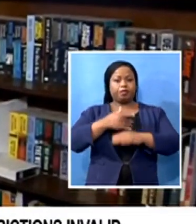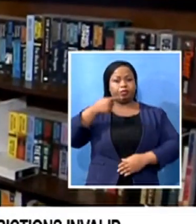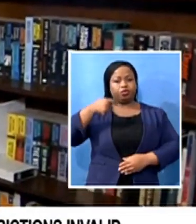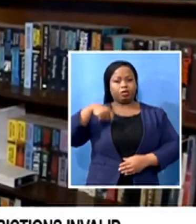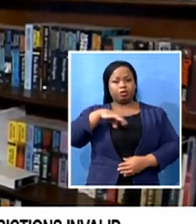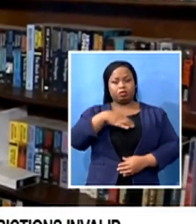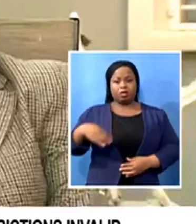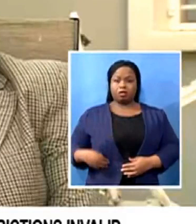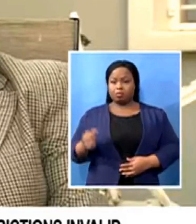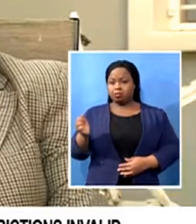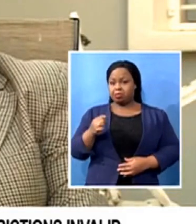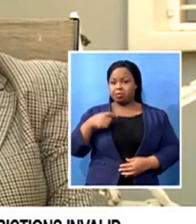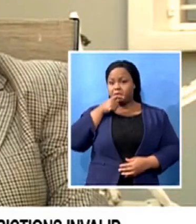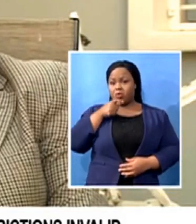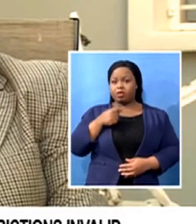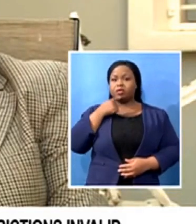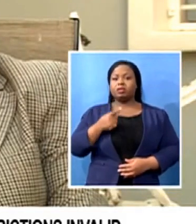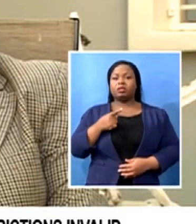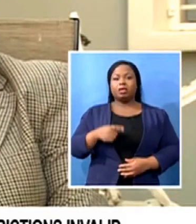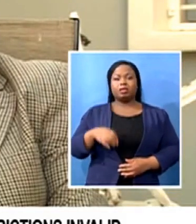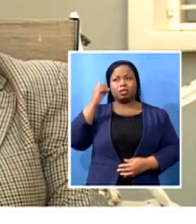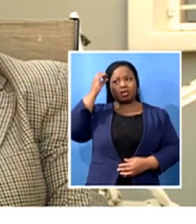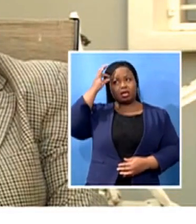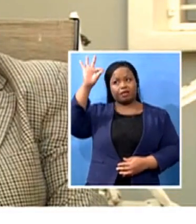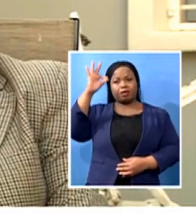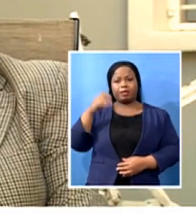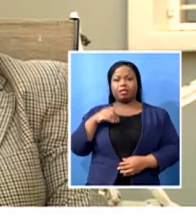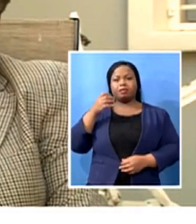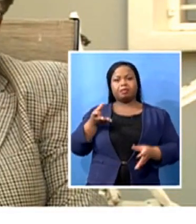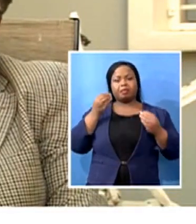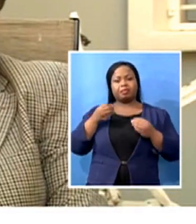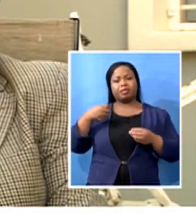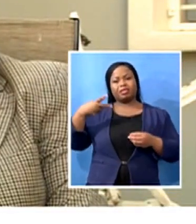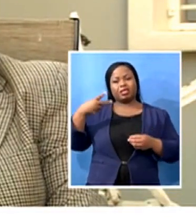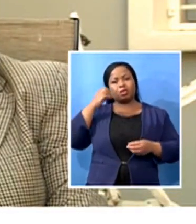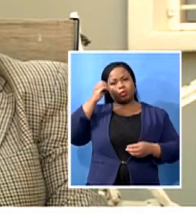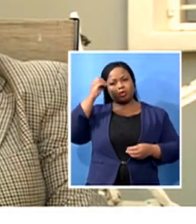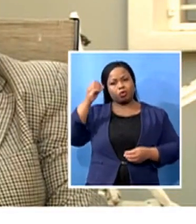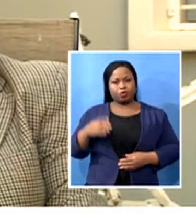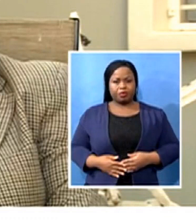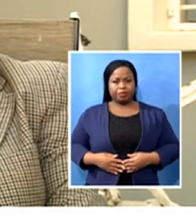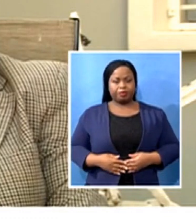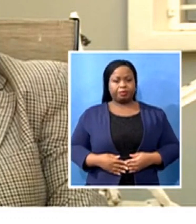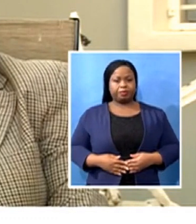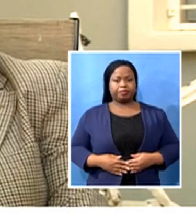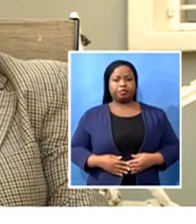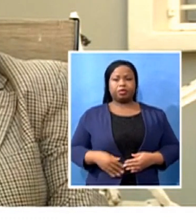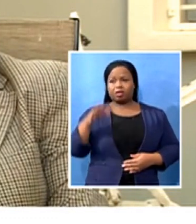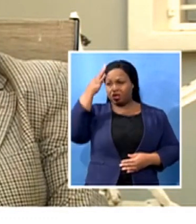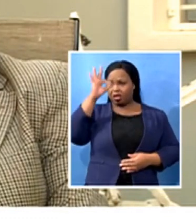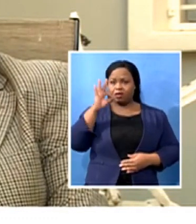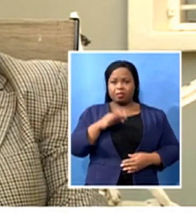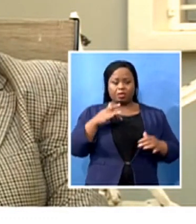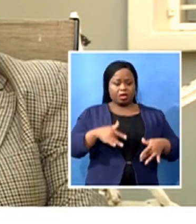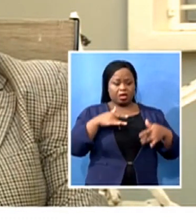seek a second opinion. It's a duty of the government to protect life, just as they must observe the rule of law. But